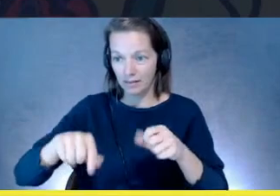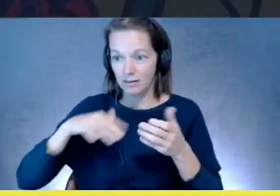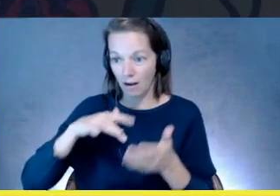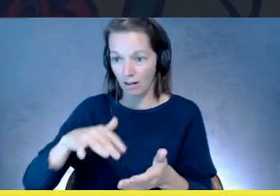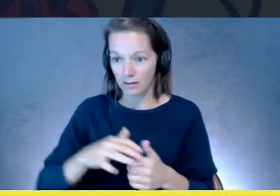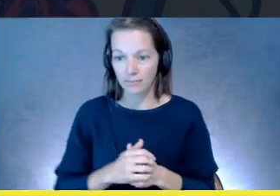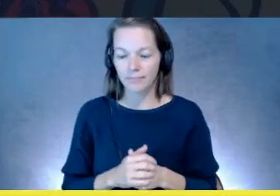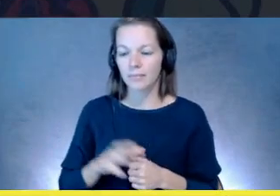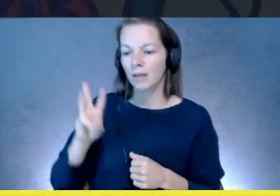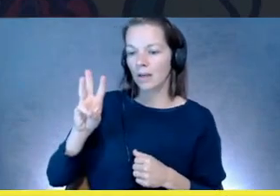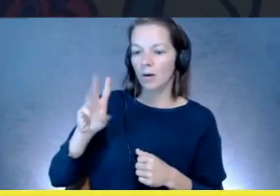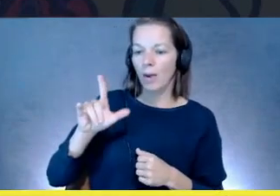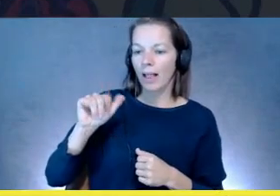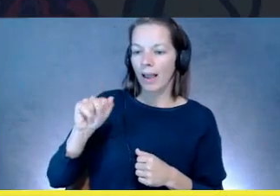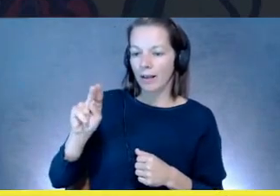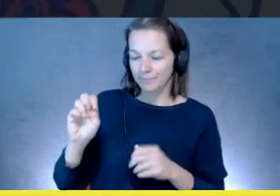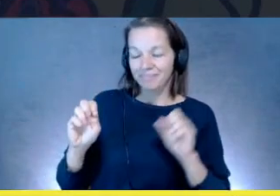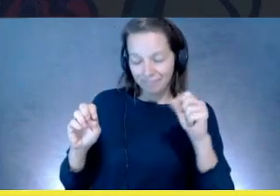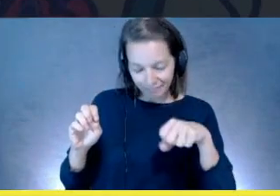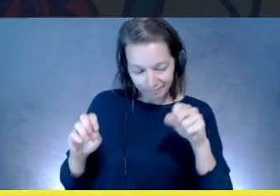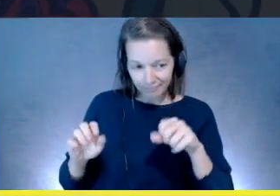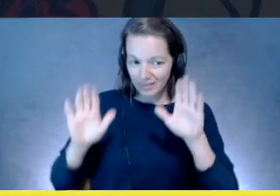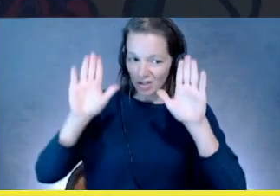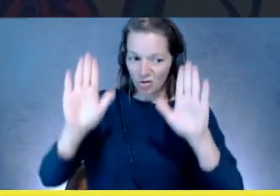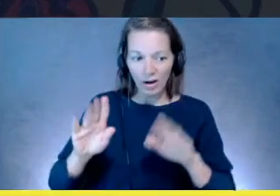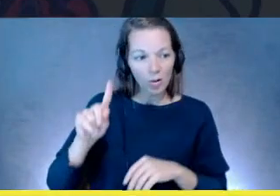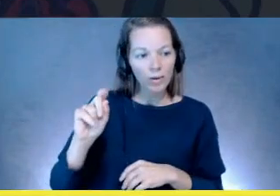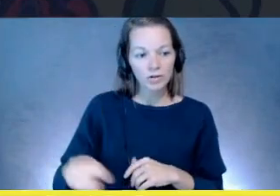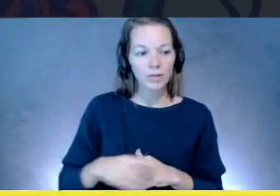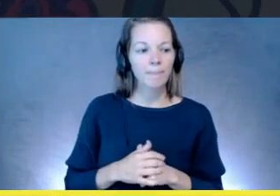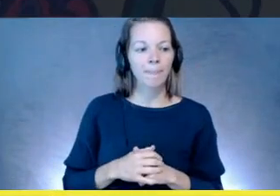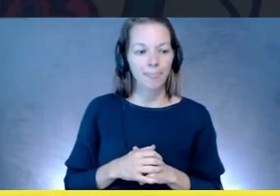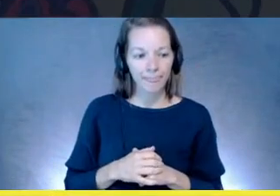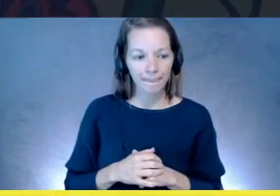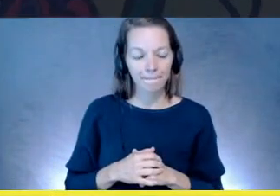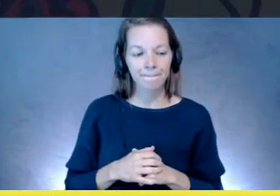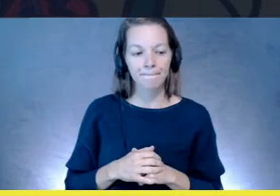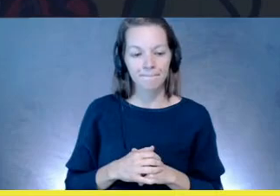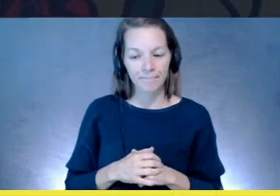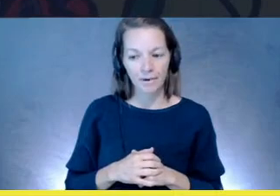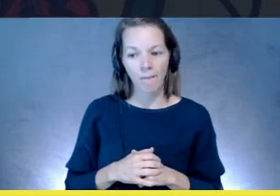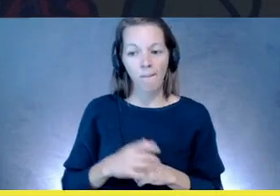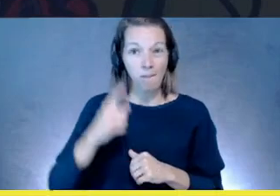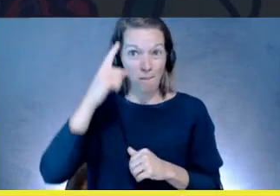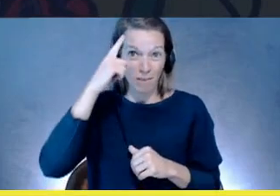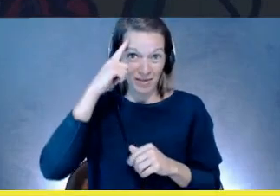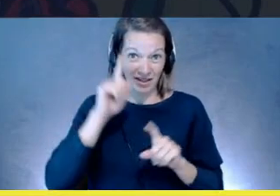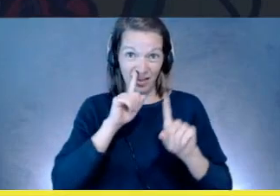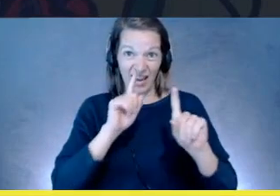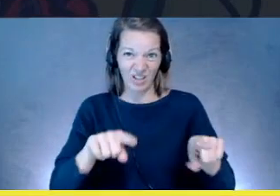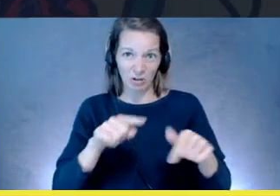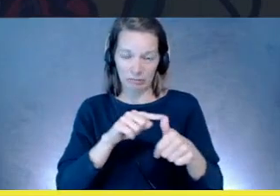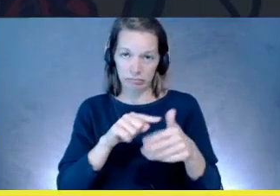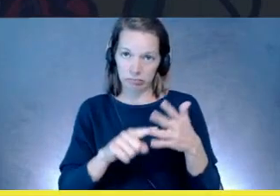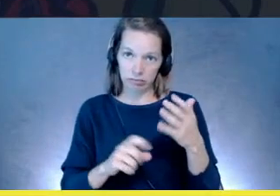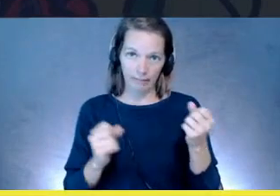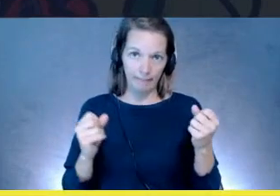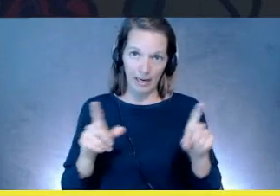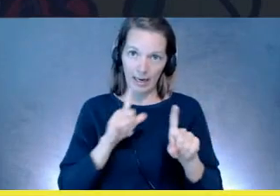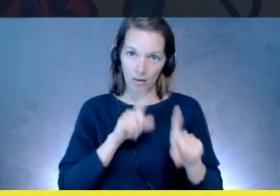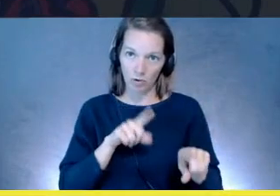Thank you, Dr. Iazzoni. That's a great question. I think it's a multi-part answer and some that we've talked about